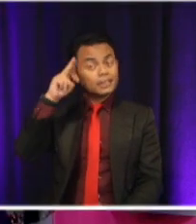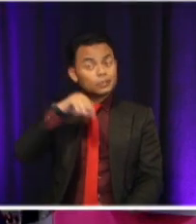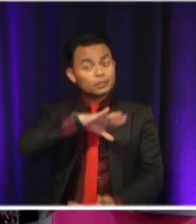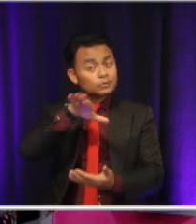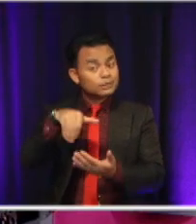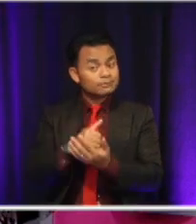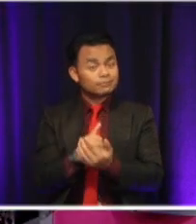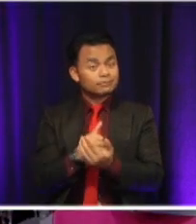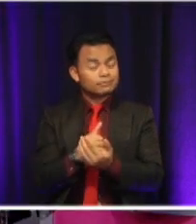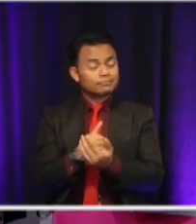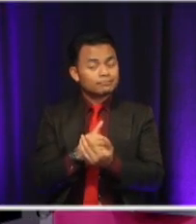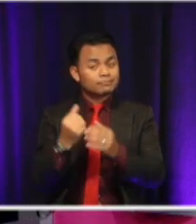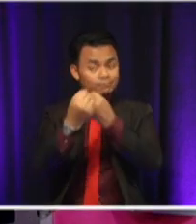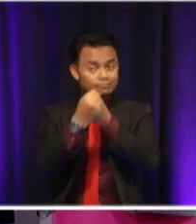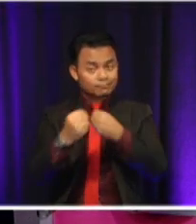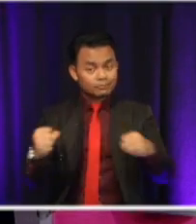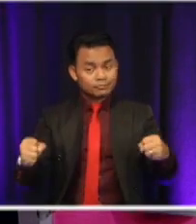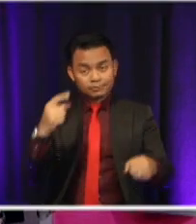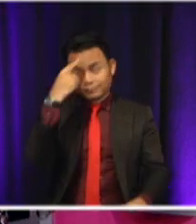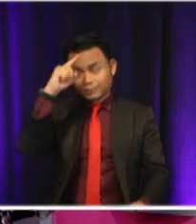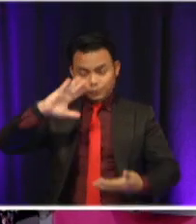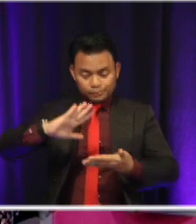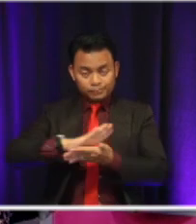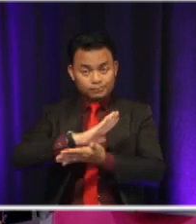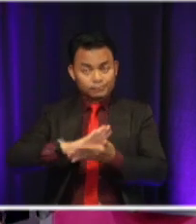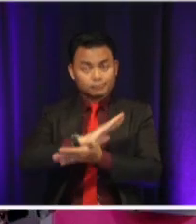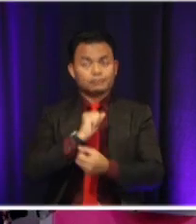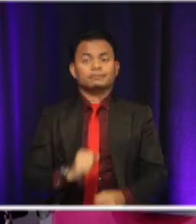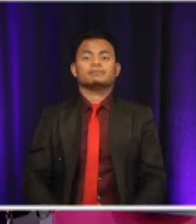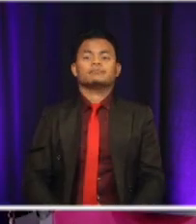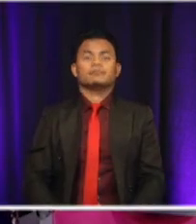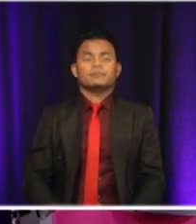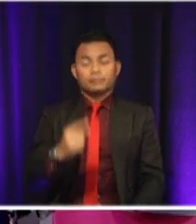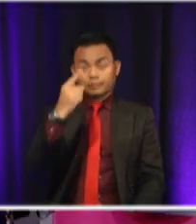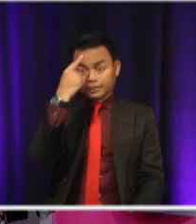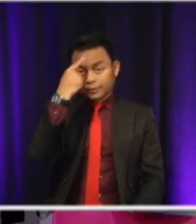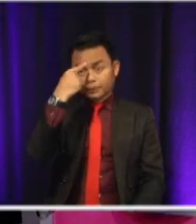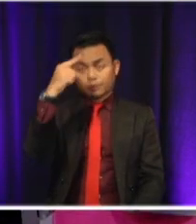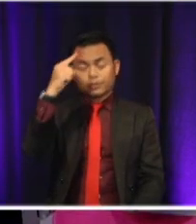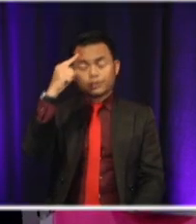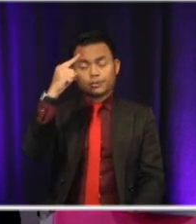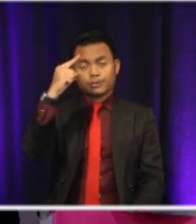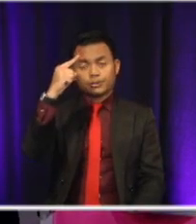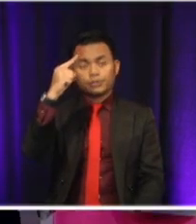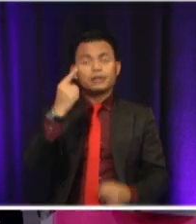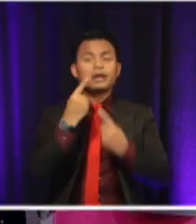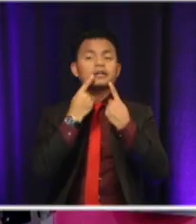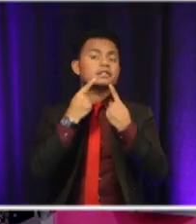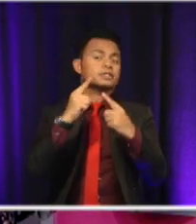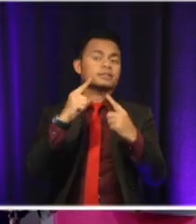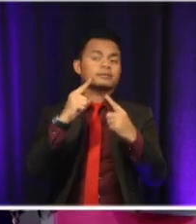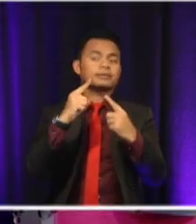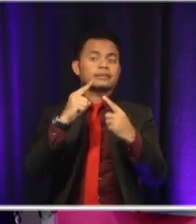there preparing for your paper. To answer Syafiqah's question, what we hope to